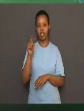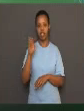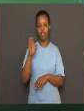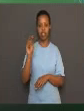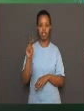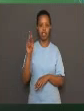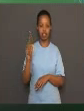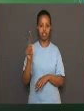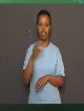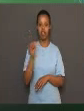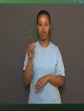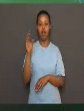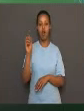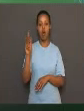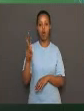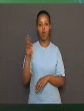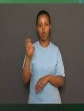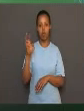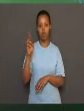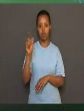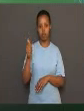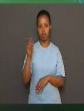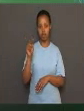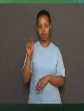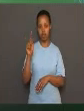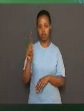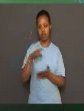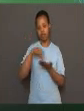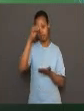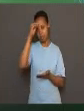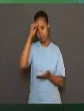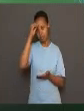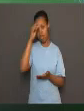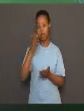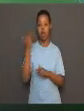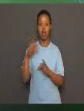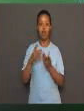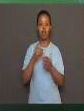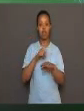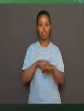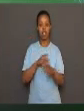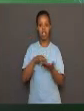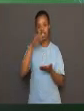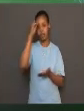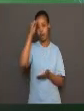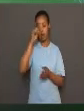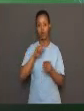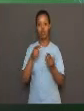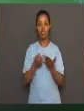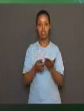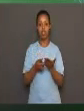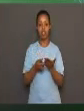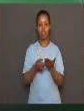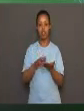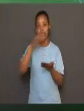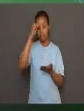and operant learning. In our last lesson, we studied learned